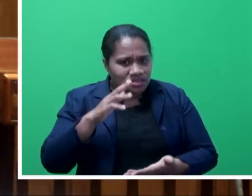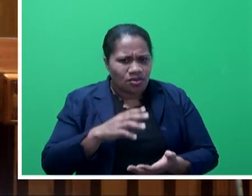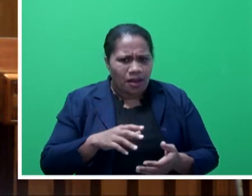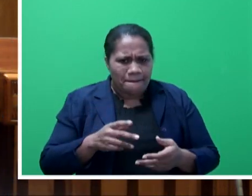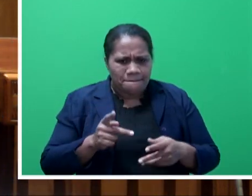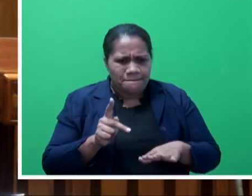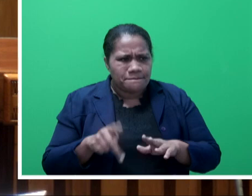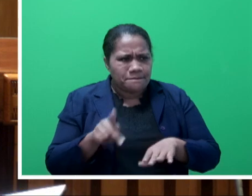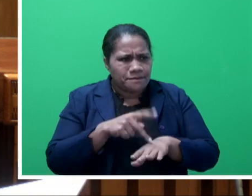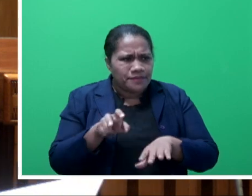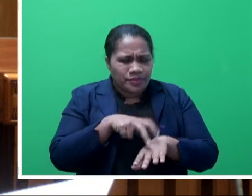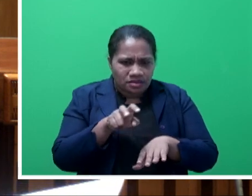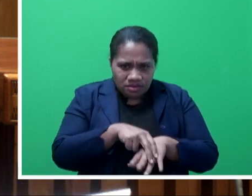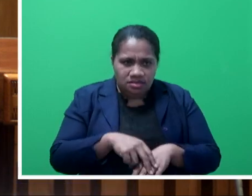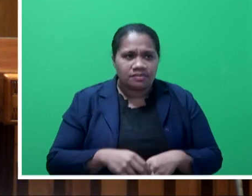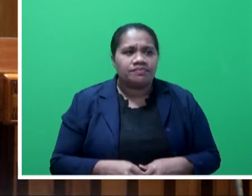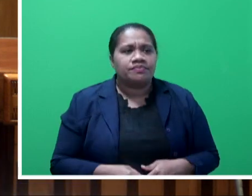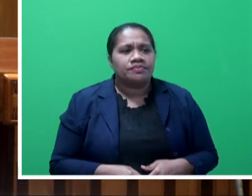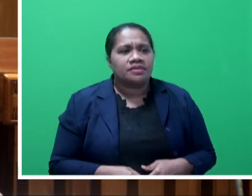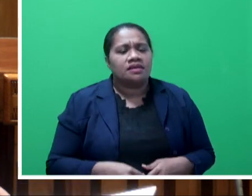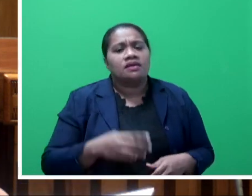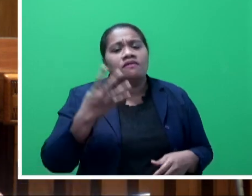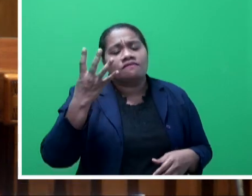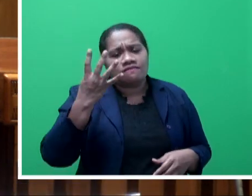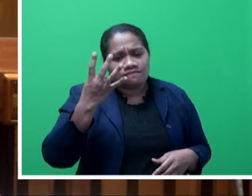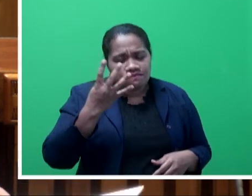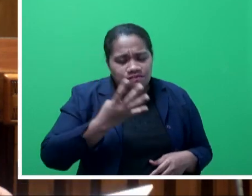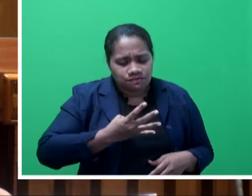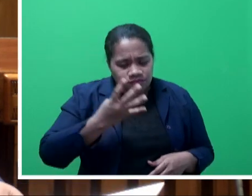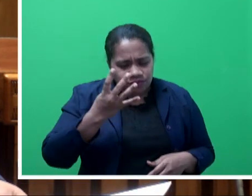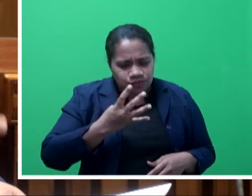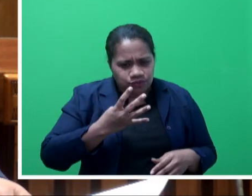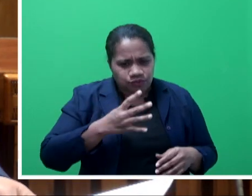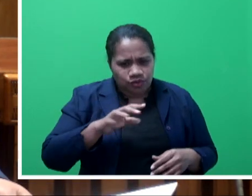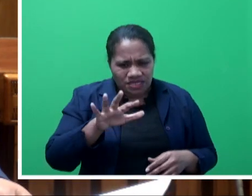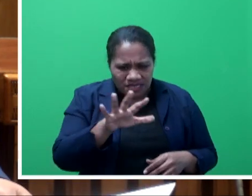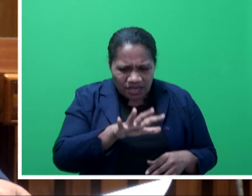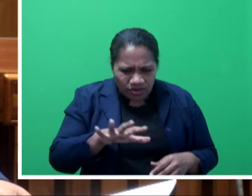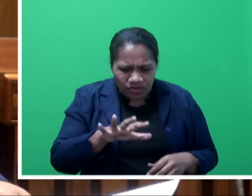way, it's not only 2 areas, there's about 14 areas of